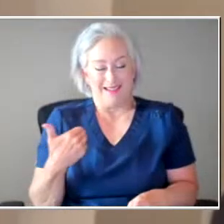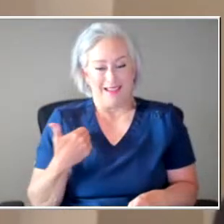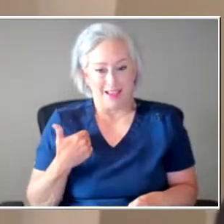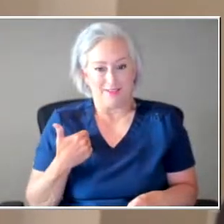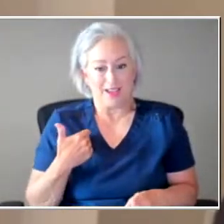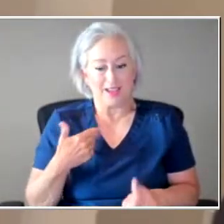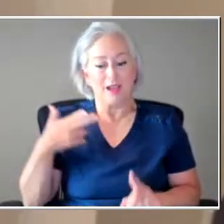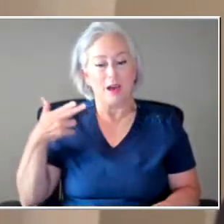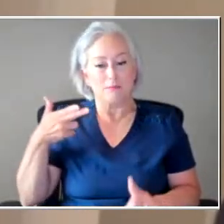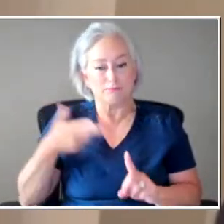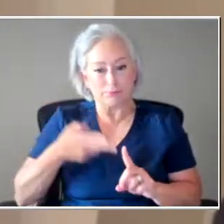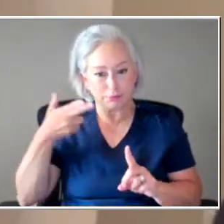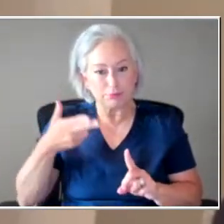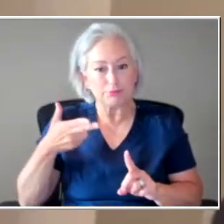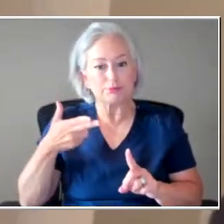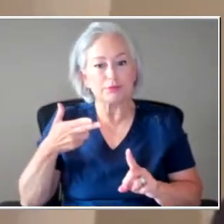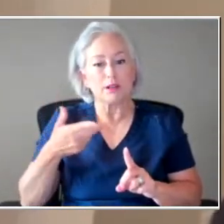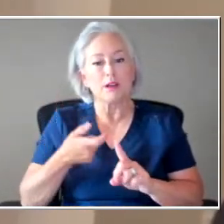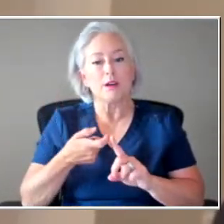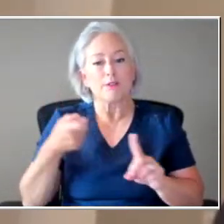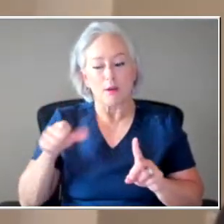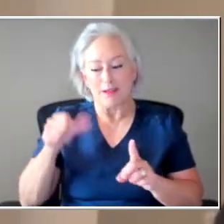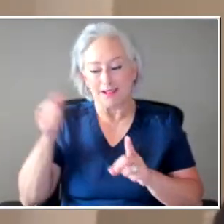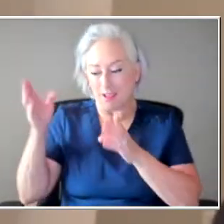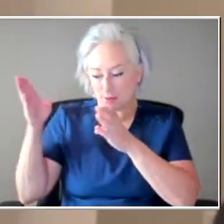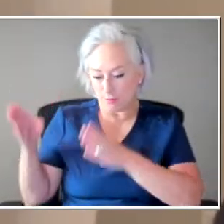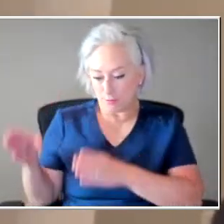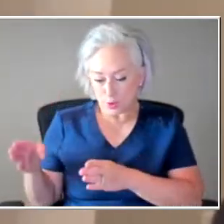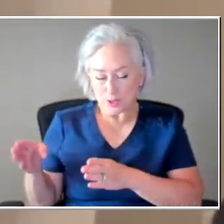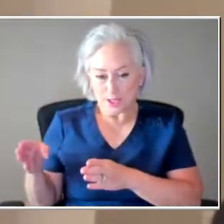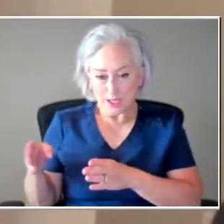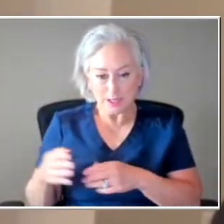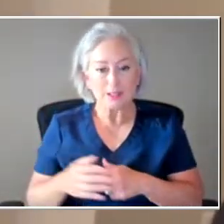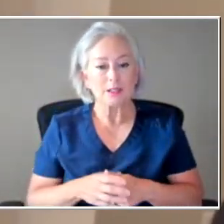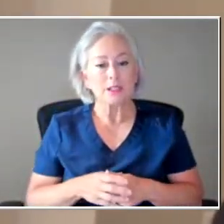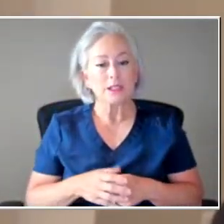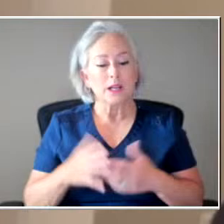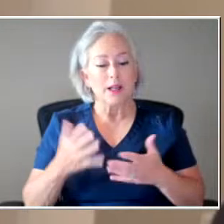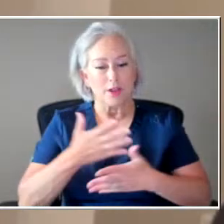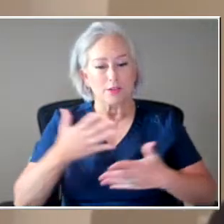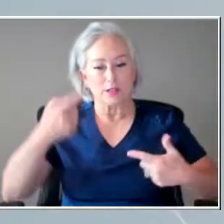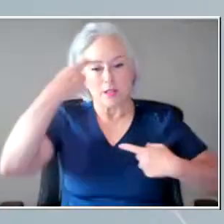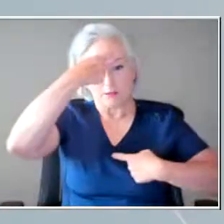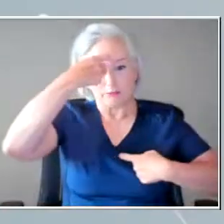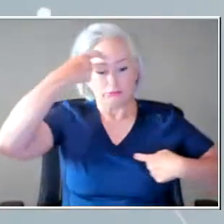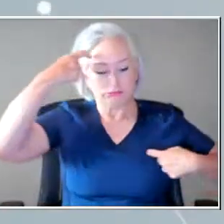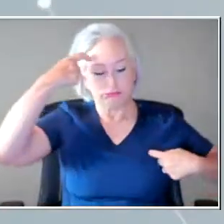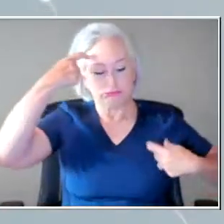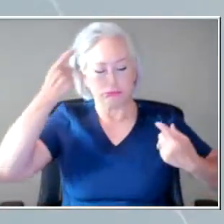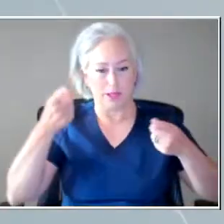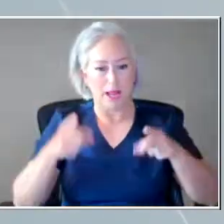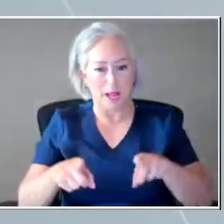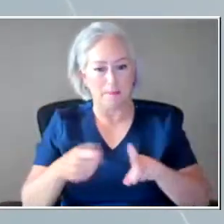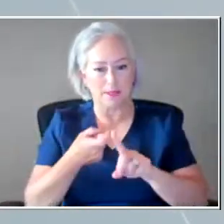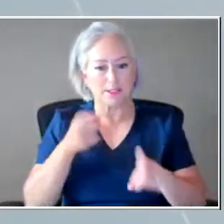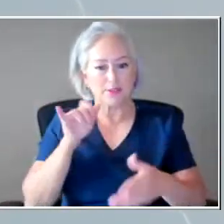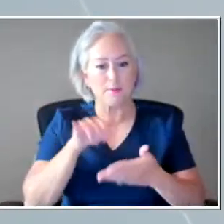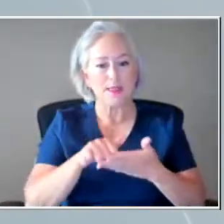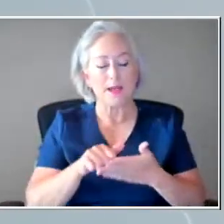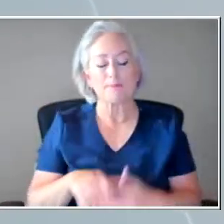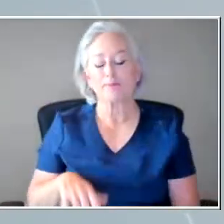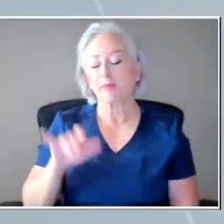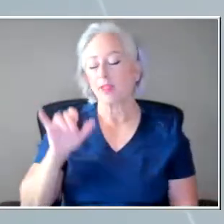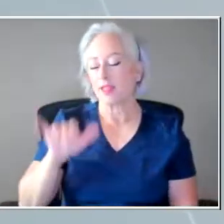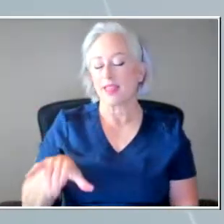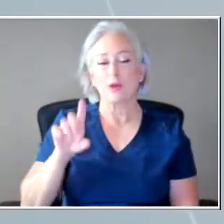fashion, being violently injured by another human, there's a lot of scar that develops as a result of that. Again, that was Robert